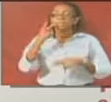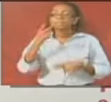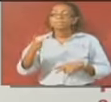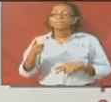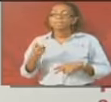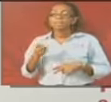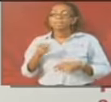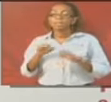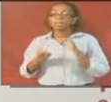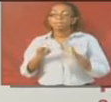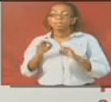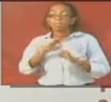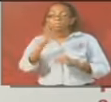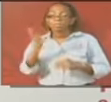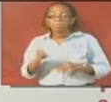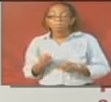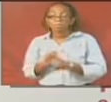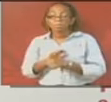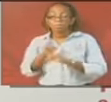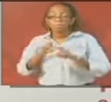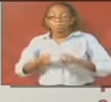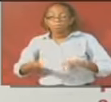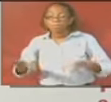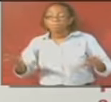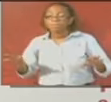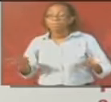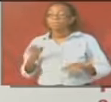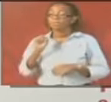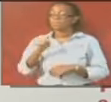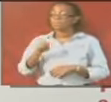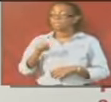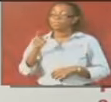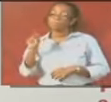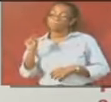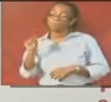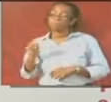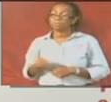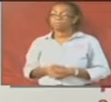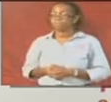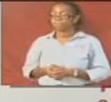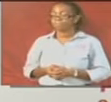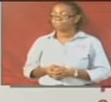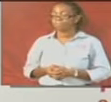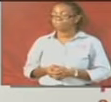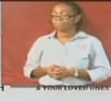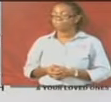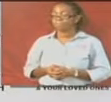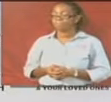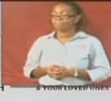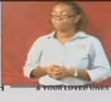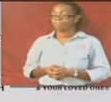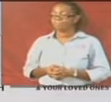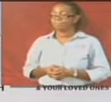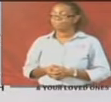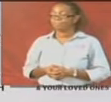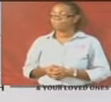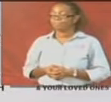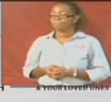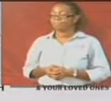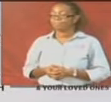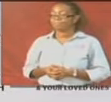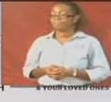itself, but additional capacity still remains to be developed at this point in time. Thank you, Dr.